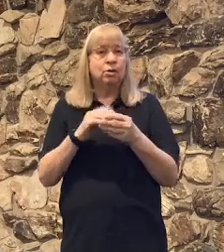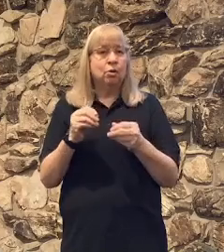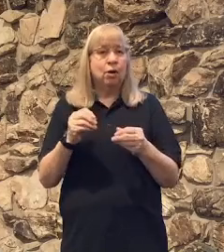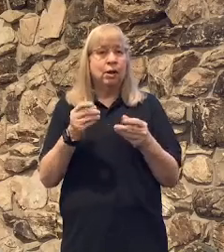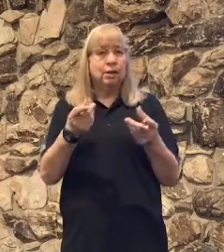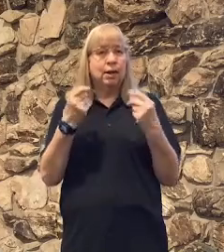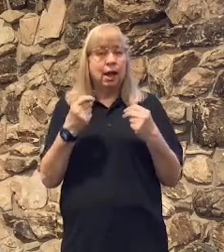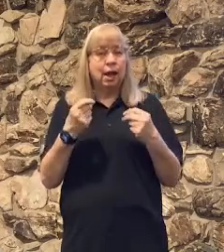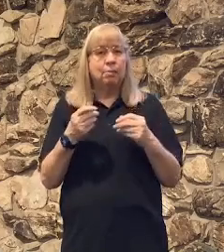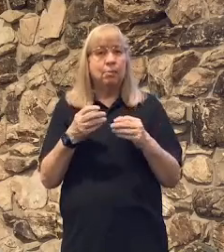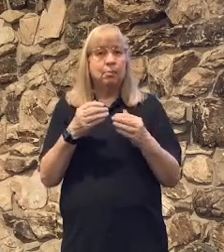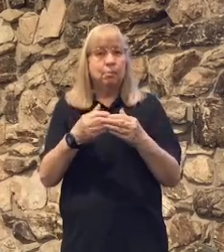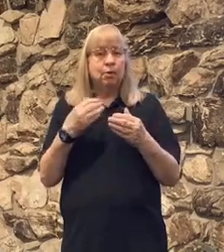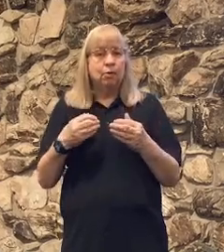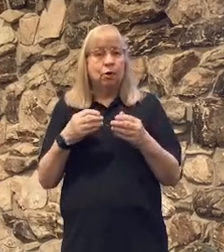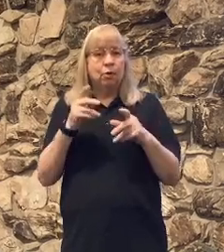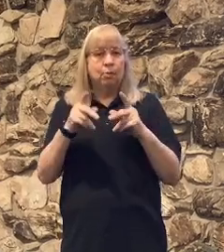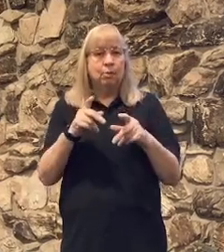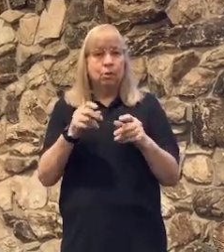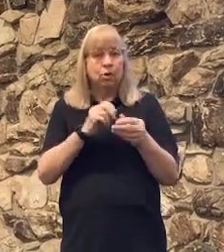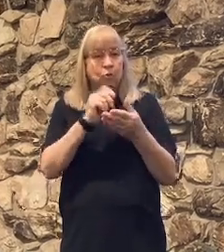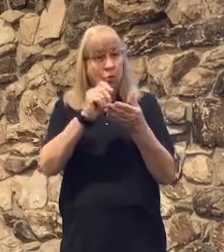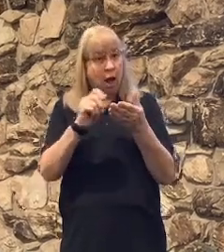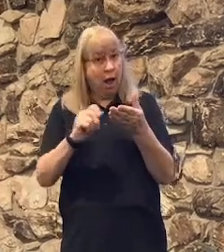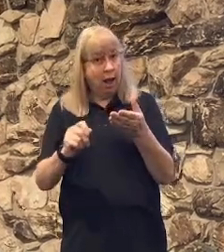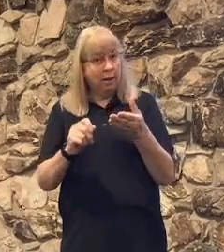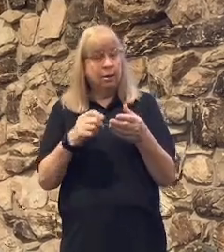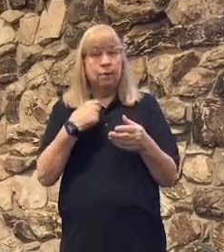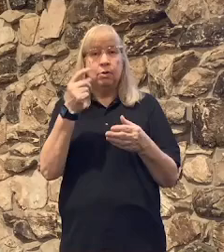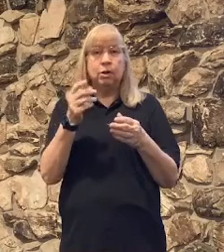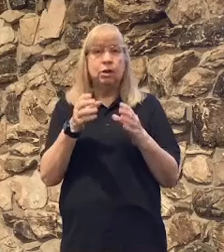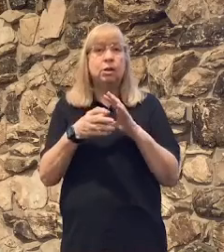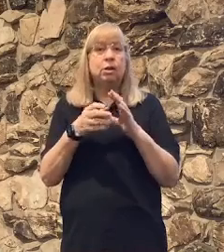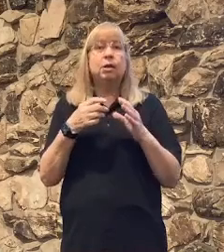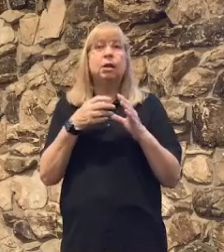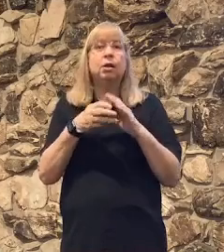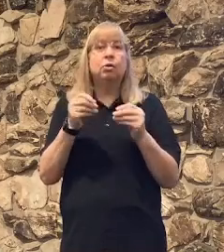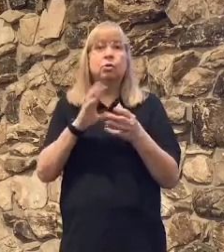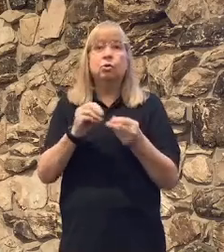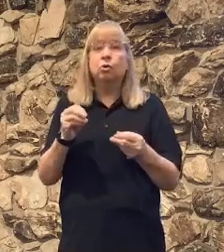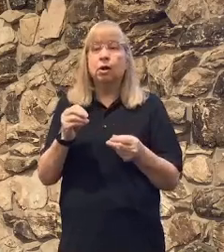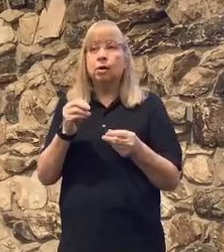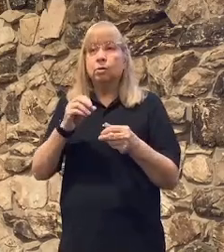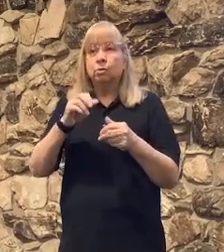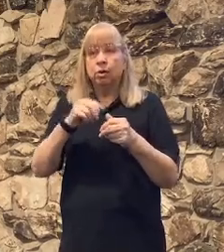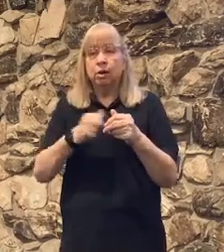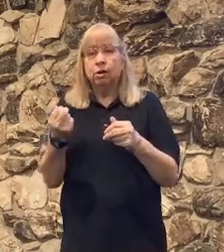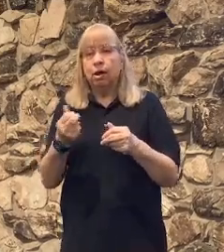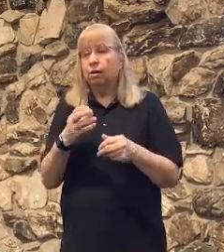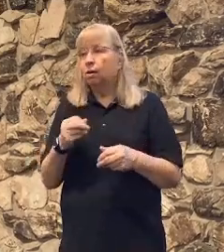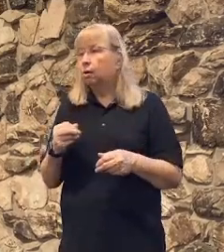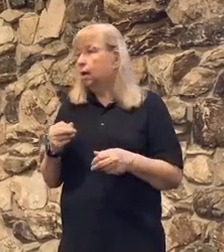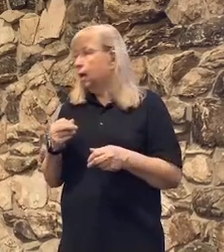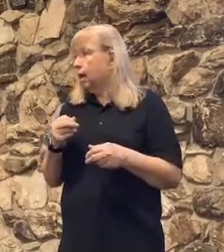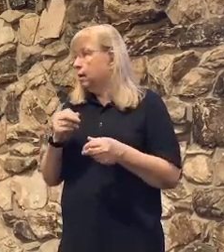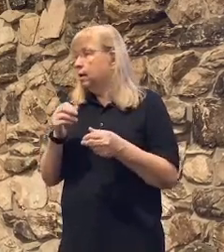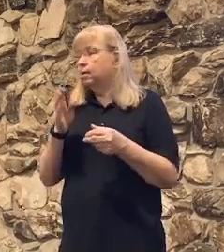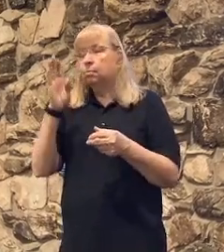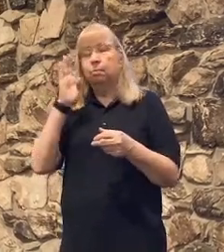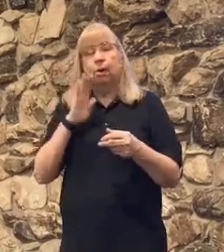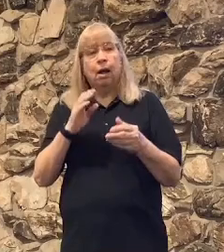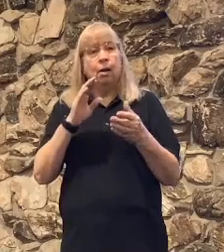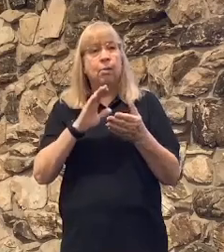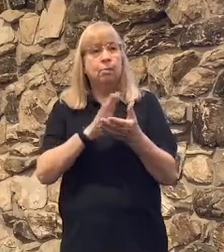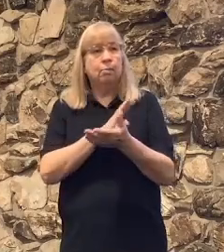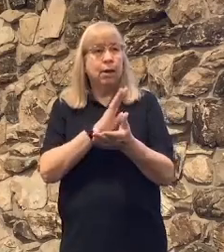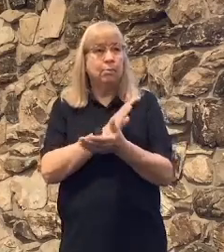so people would just tell stories to one another. It's the most important book of our faith. And this brown paper reminds us of